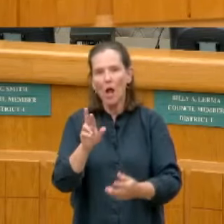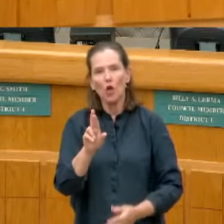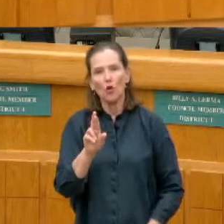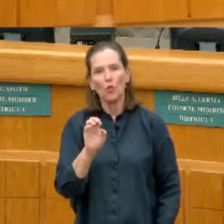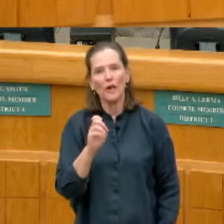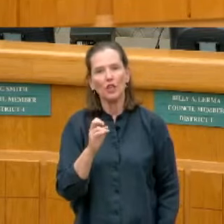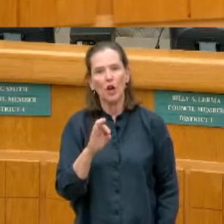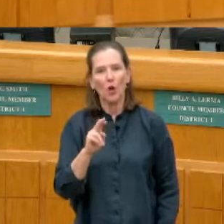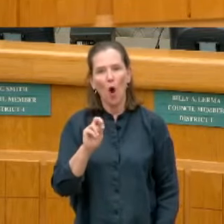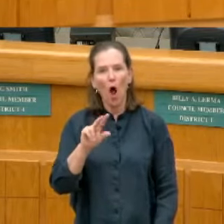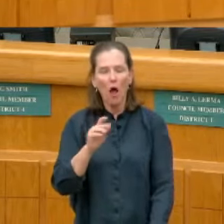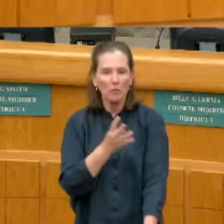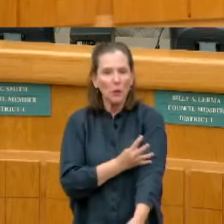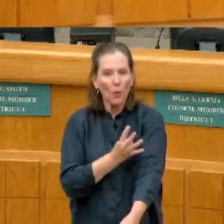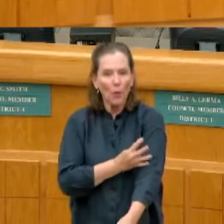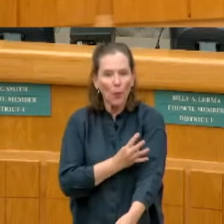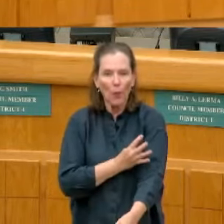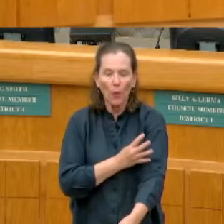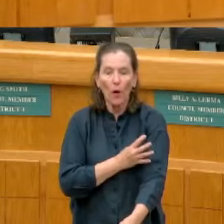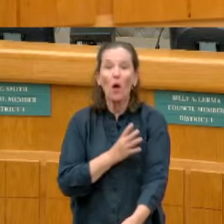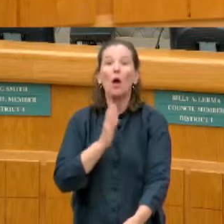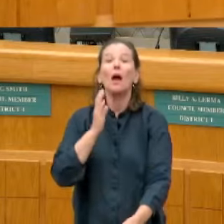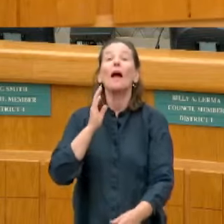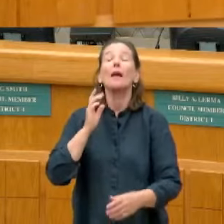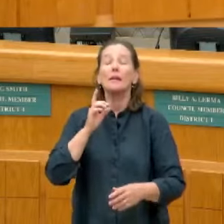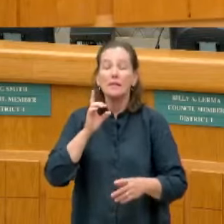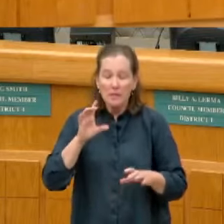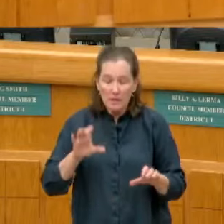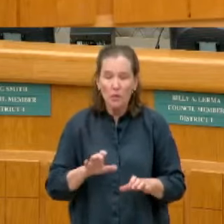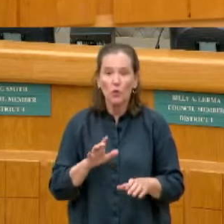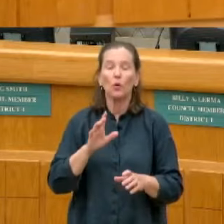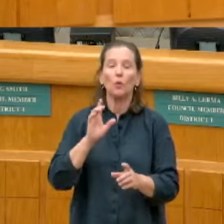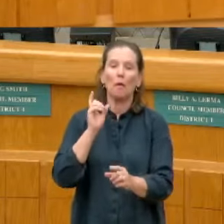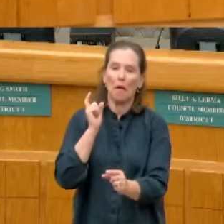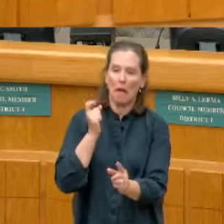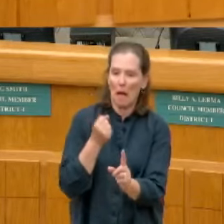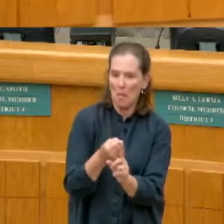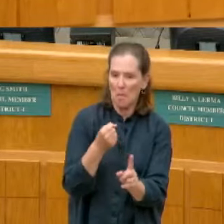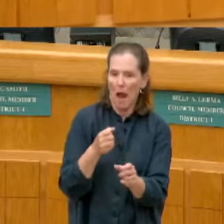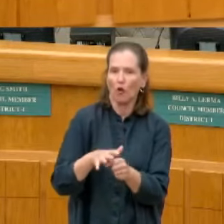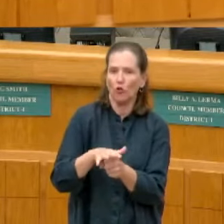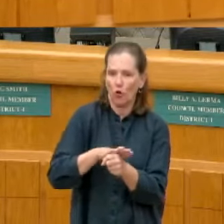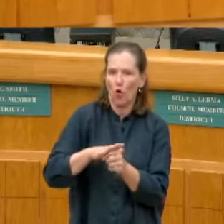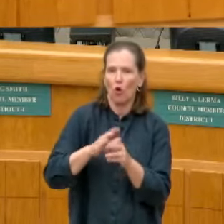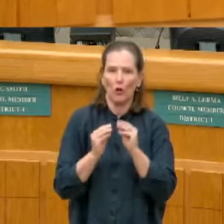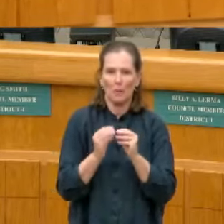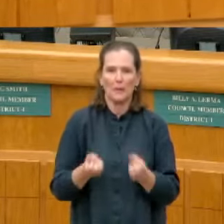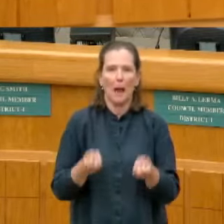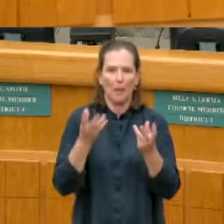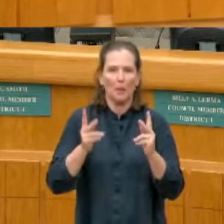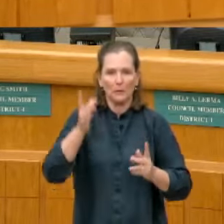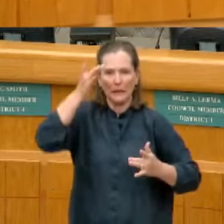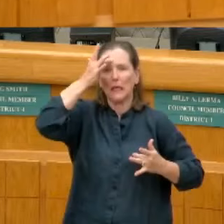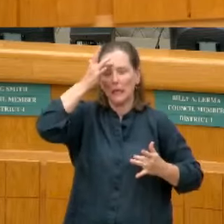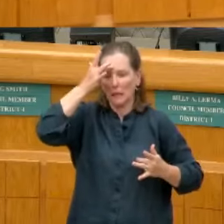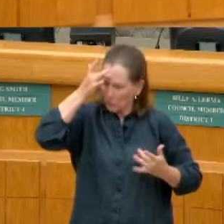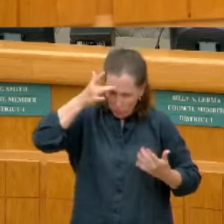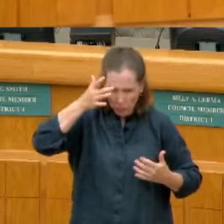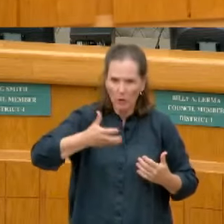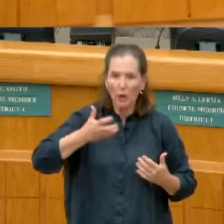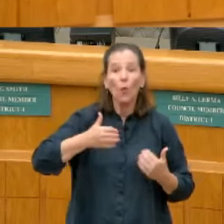think it's coincidence that we had good vaccination numbers, right? 7,000 more. We had awesome